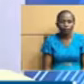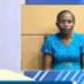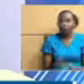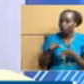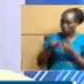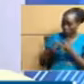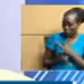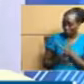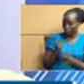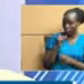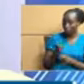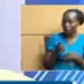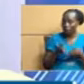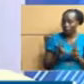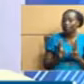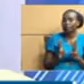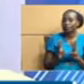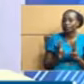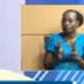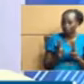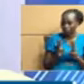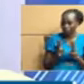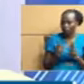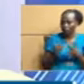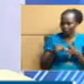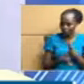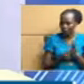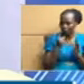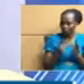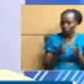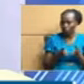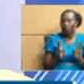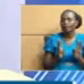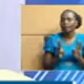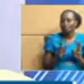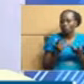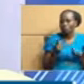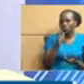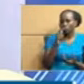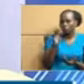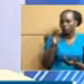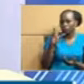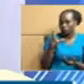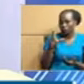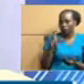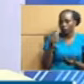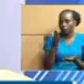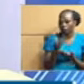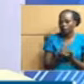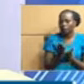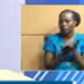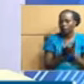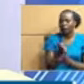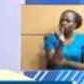as you just observed, it can't be the only tool. because it can only serve a very small group of people right